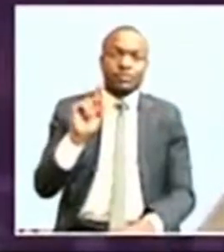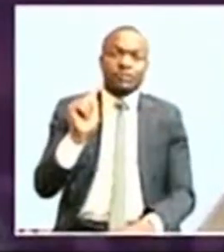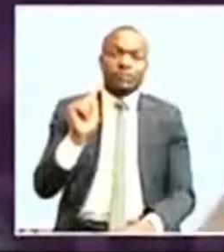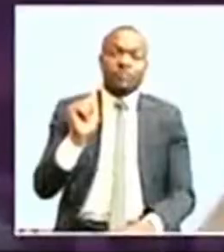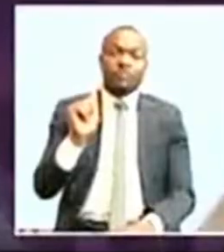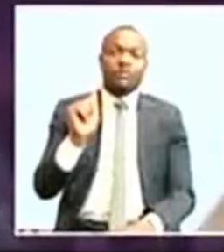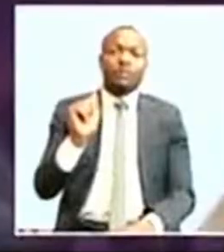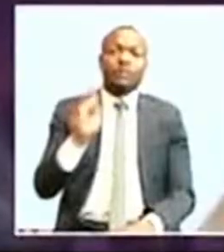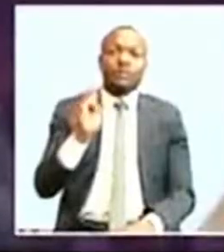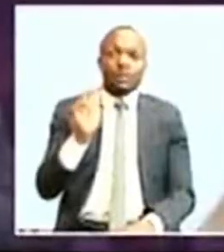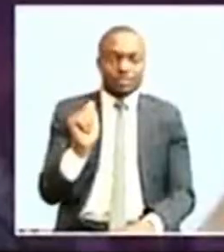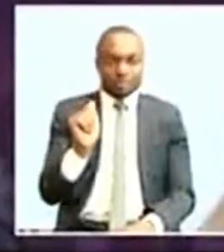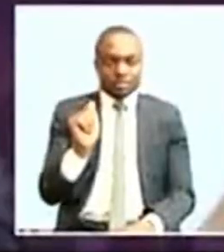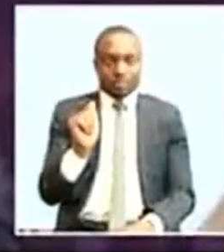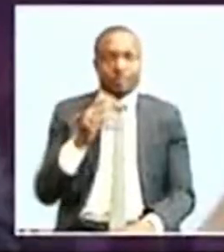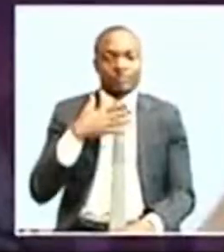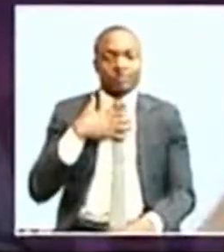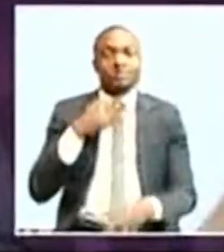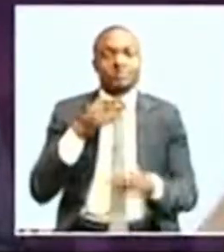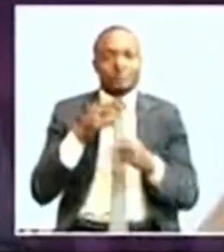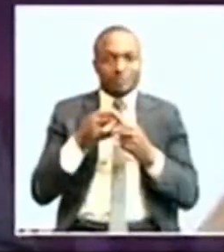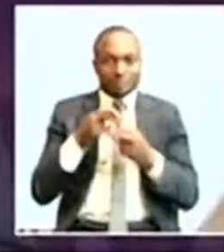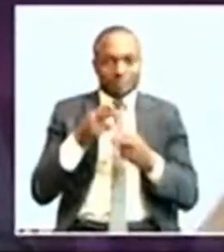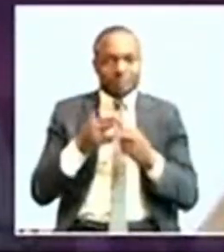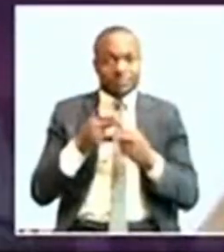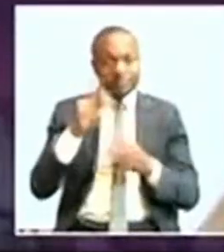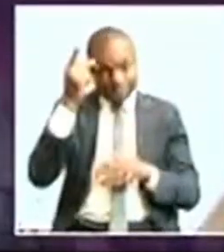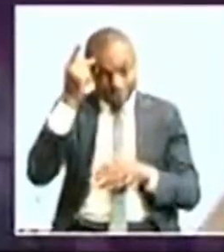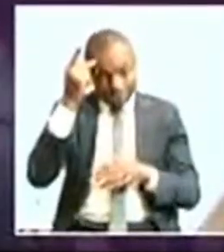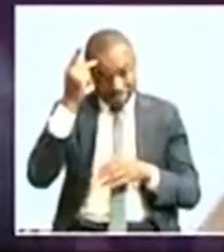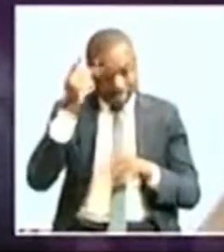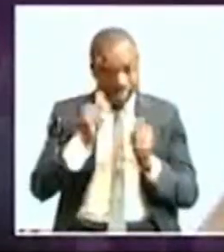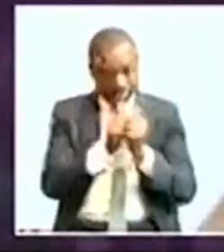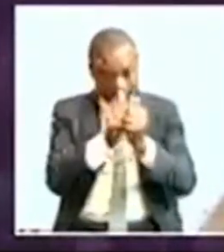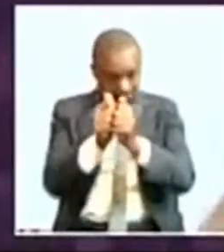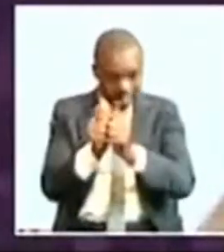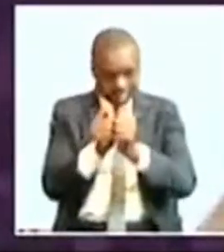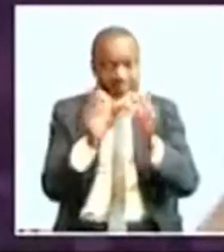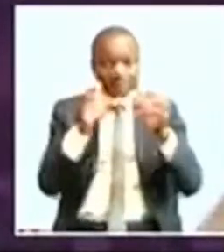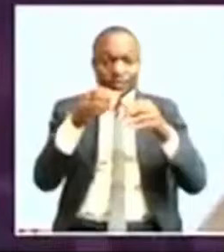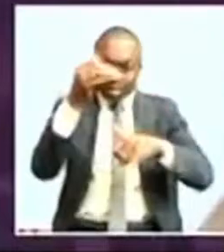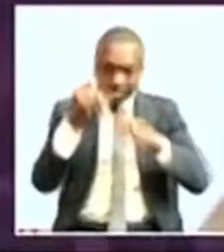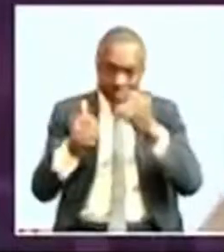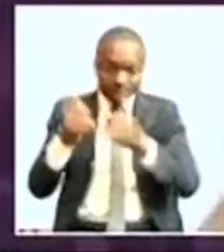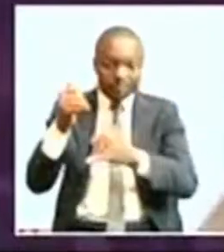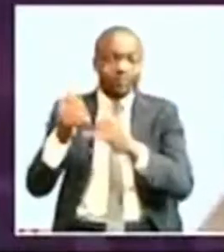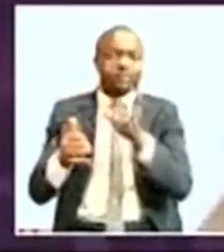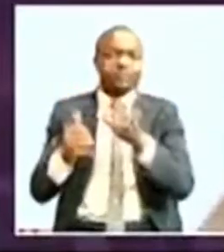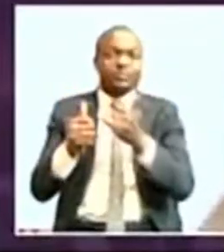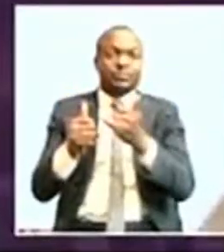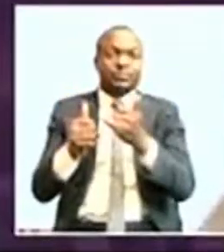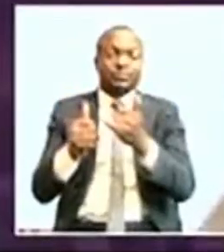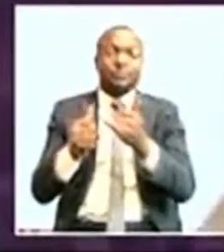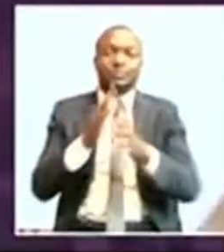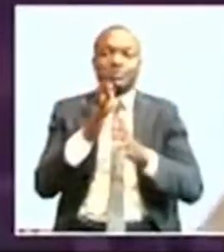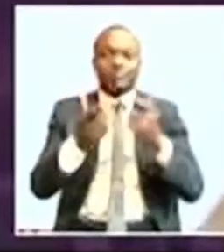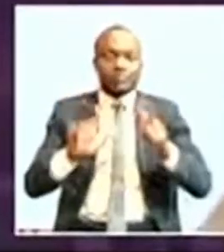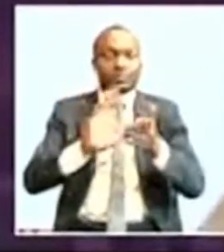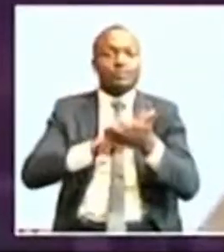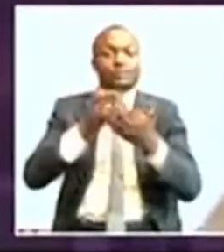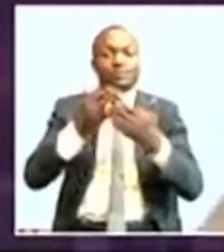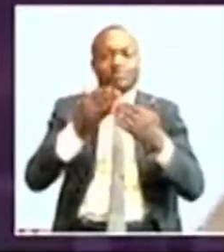Research Institute. My name is Paul Sentendo. We're still together until the committee concludes today's business. My sign language